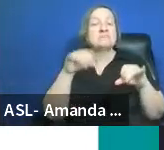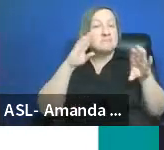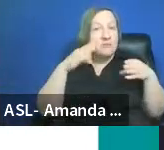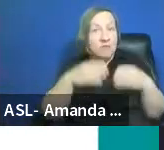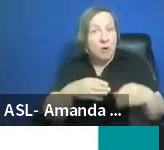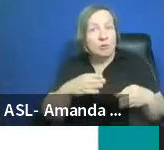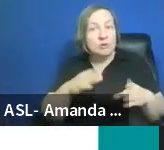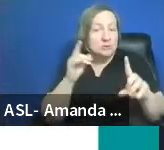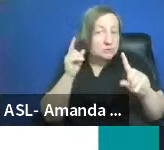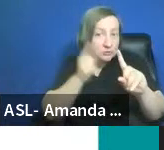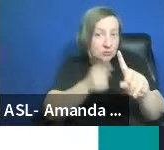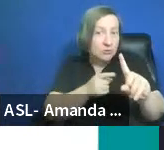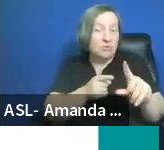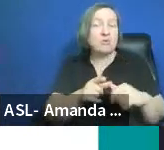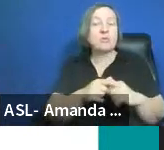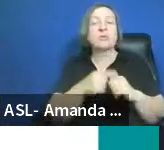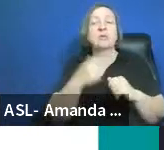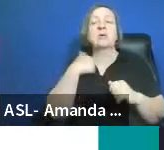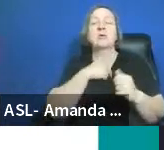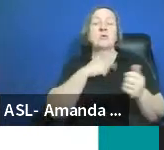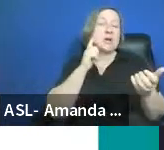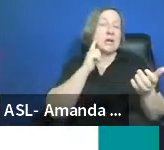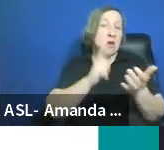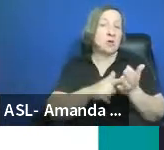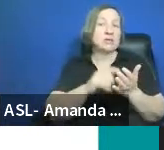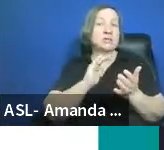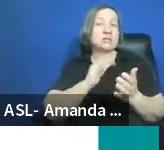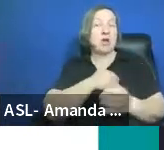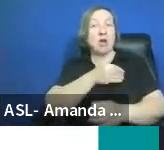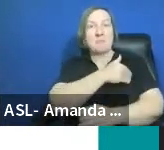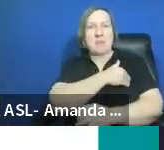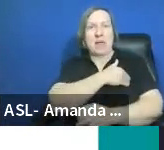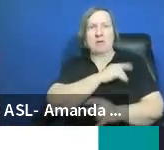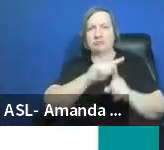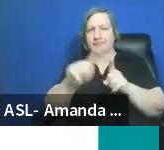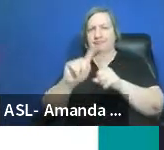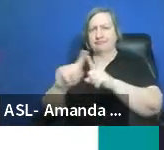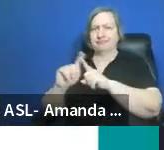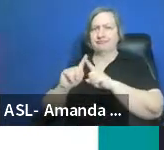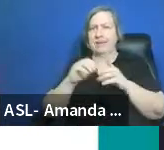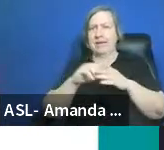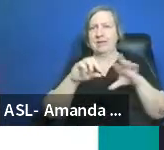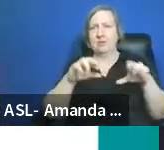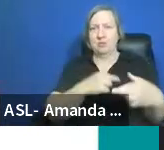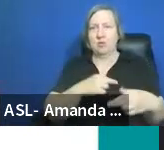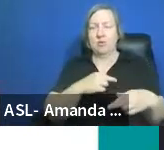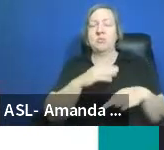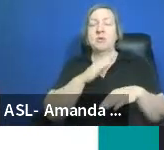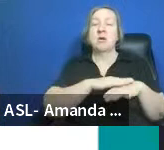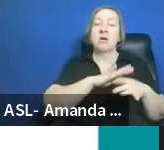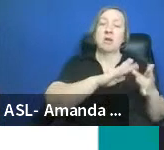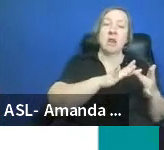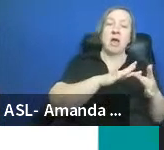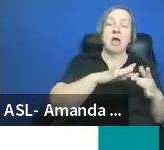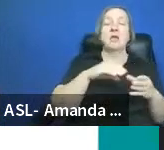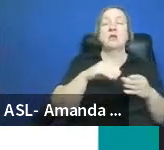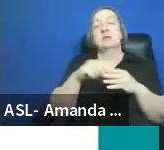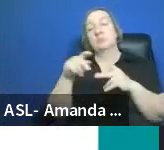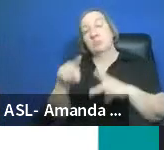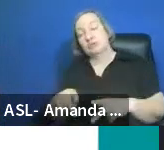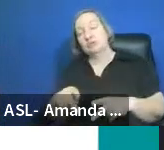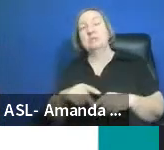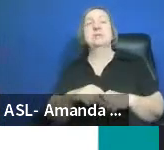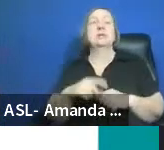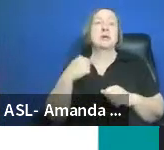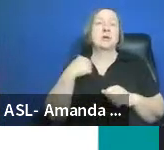goal, that we are noticing our power dynamics in the room, virtual or in person, and that we're creating